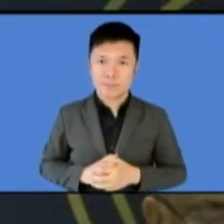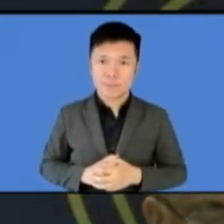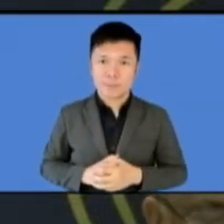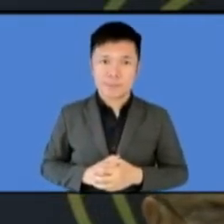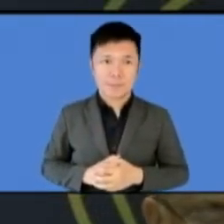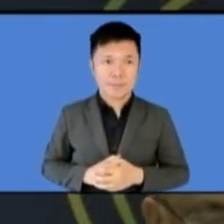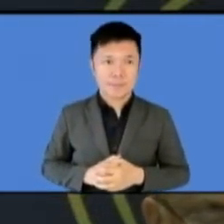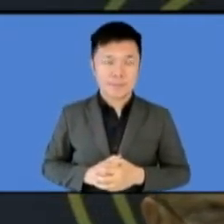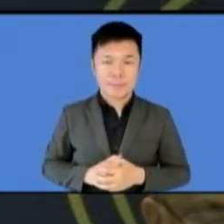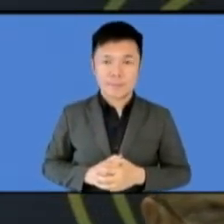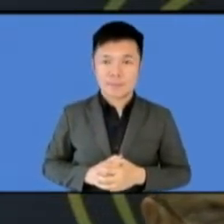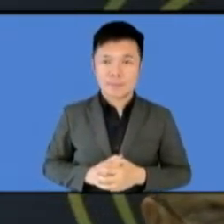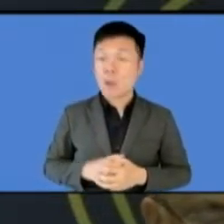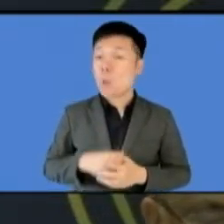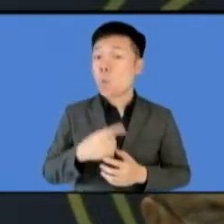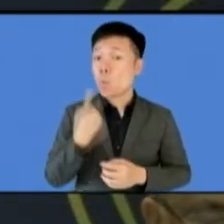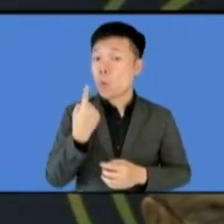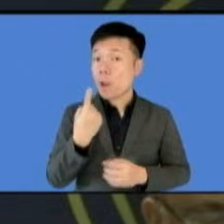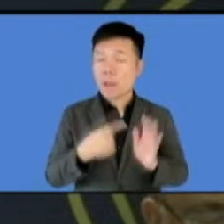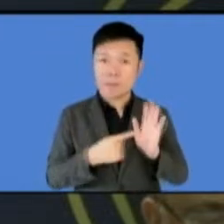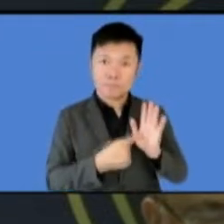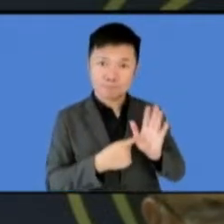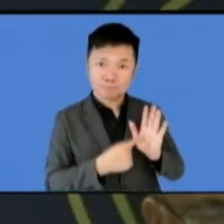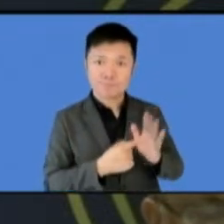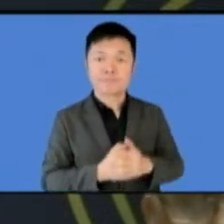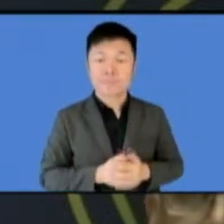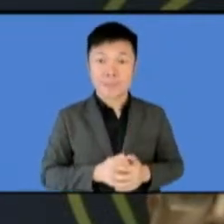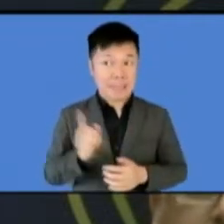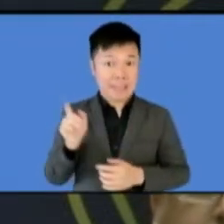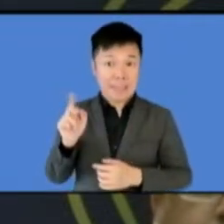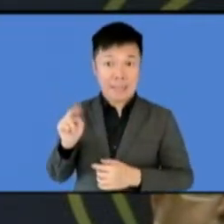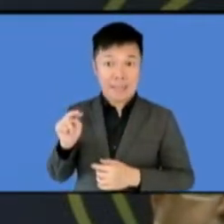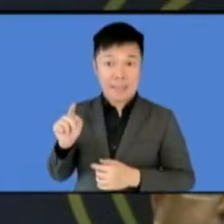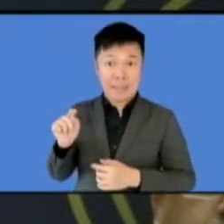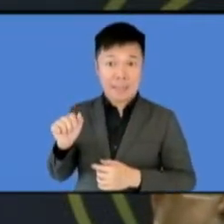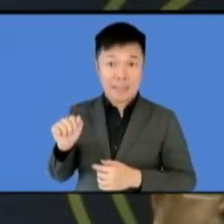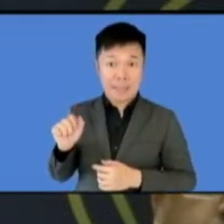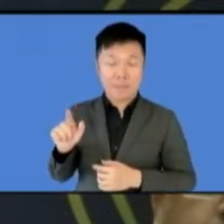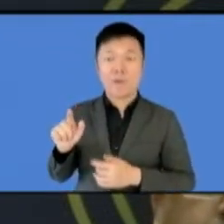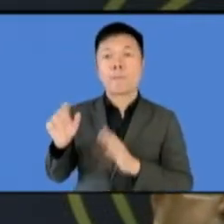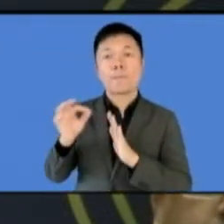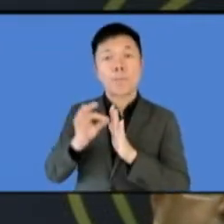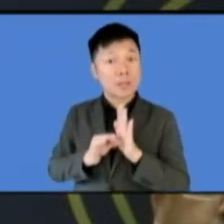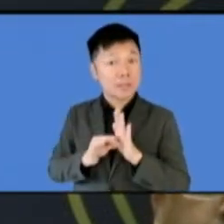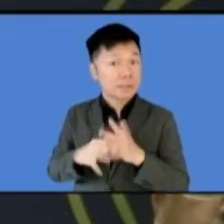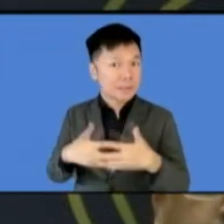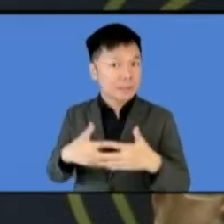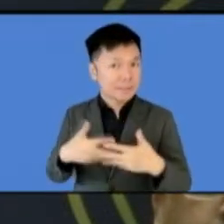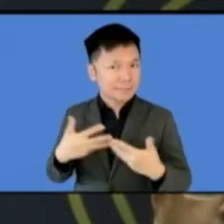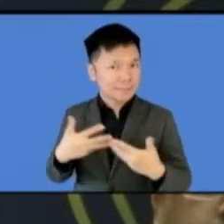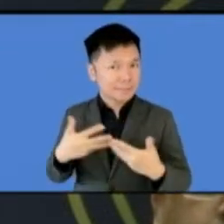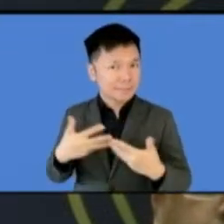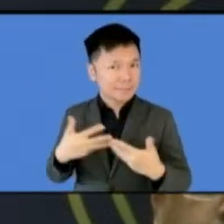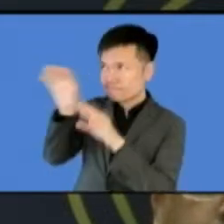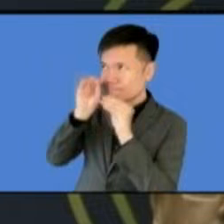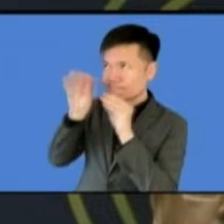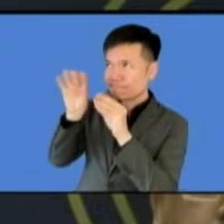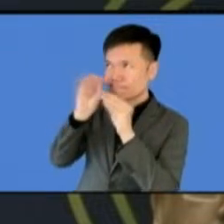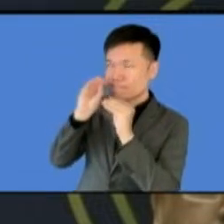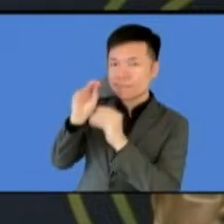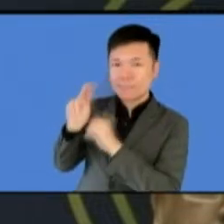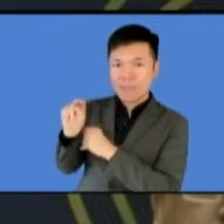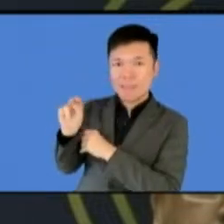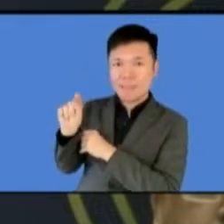of the example that how we use the NTA for policy making is that we